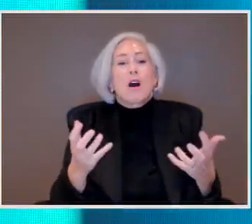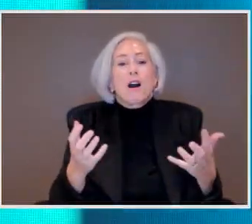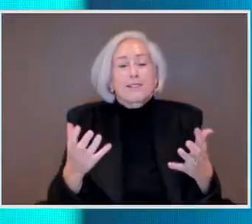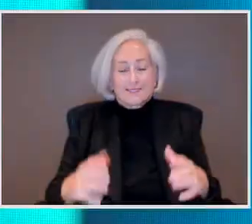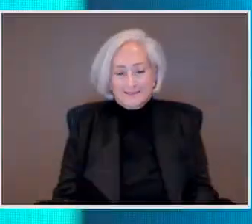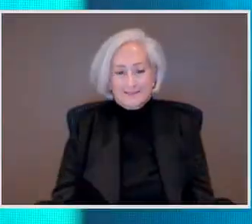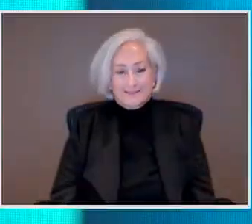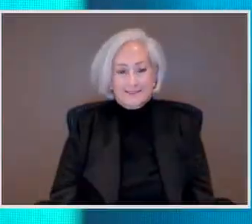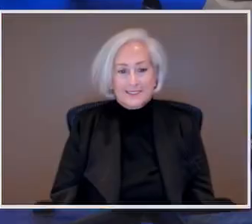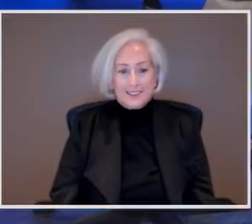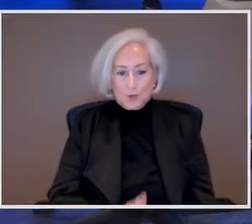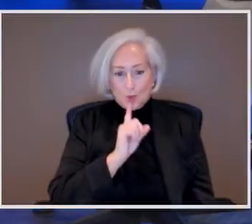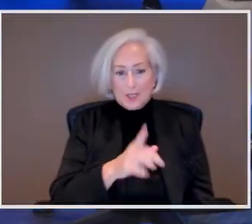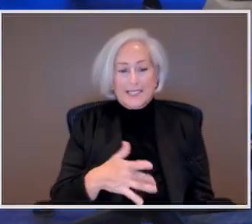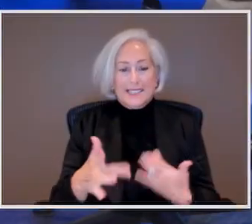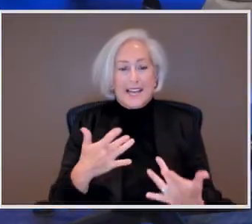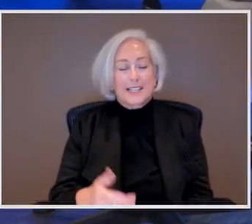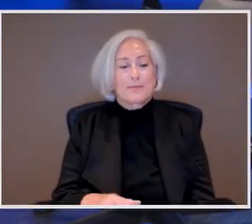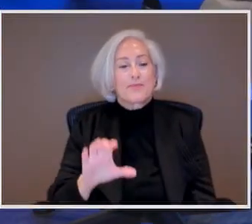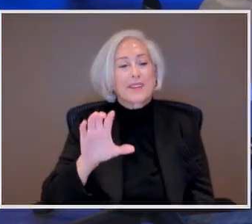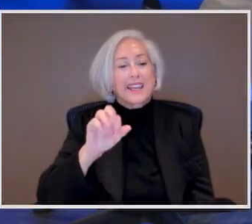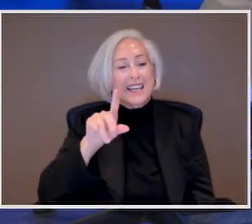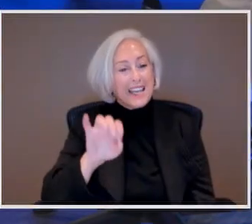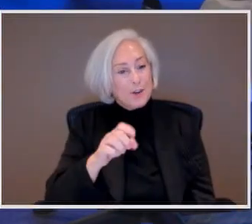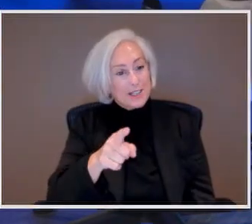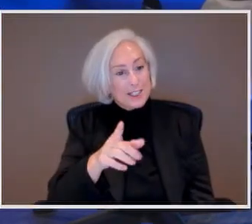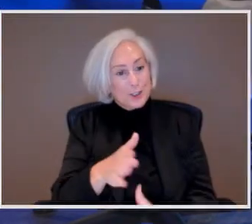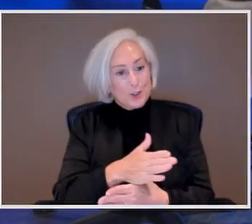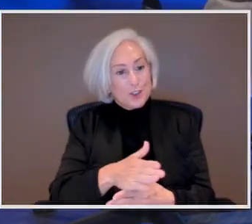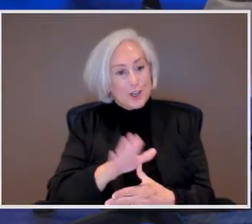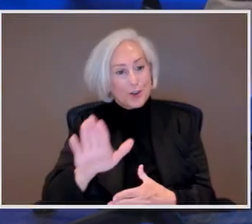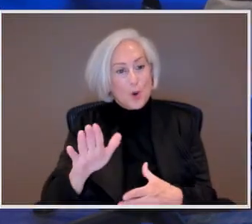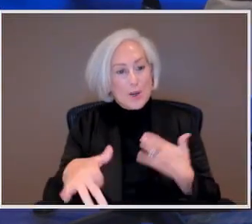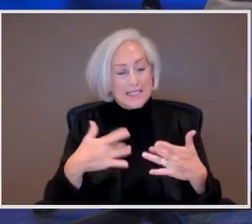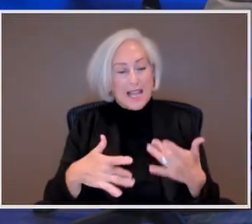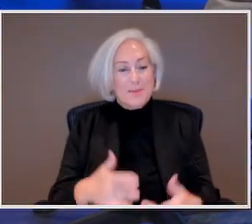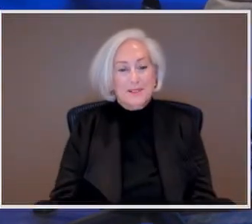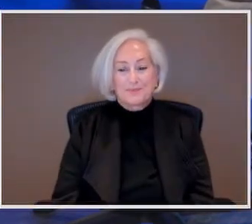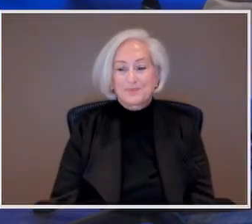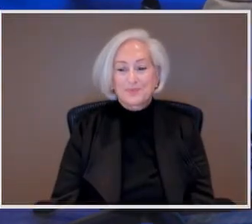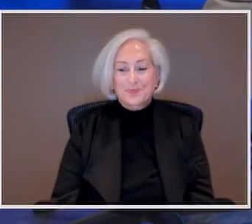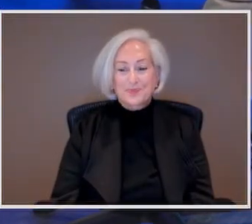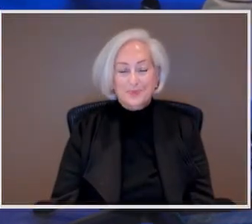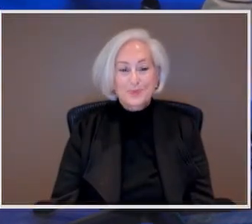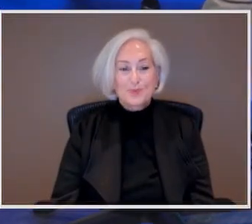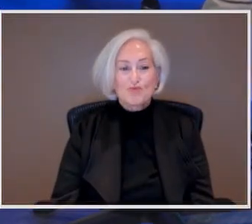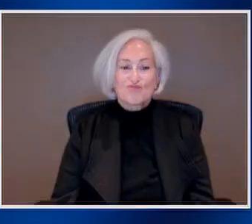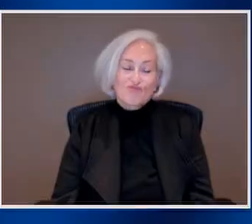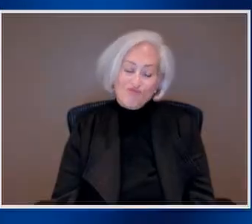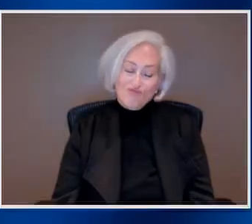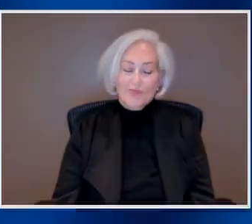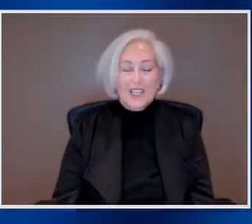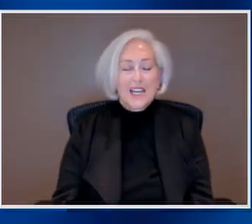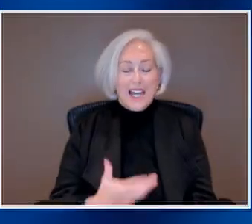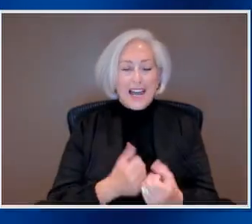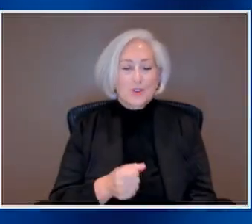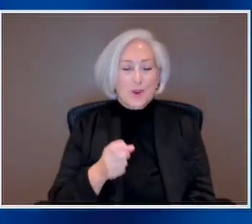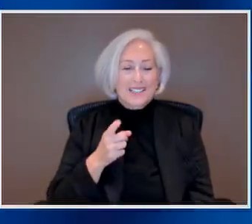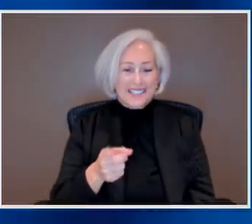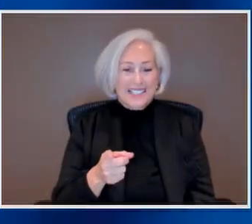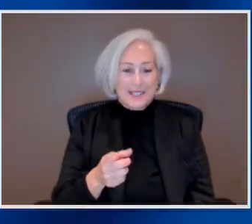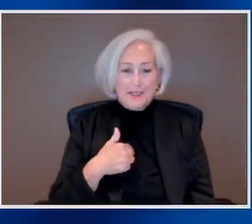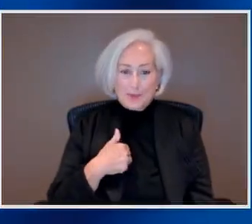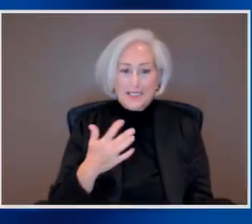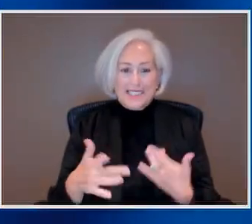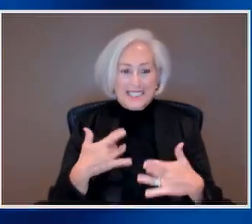was really exciting. Carrie, did you share in the excitement? I trust him. He was super excited. He